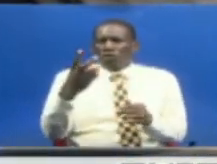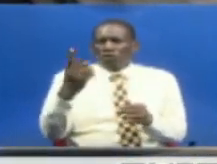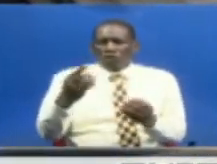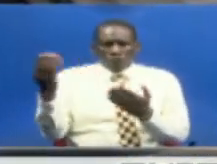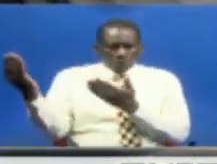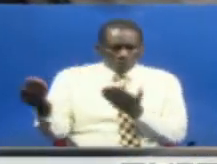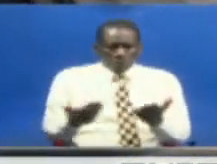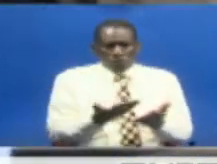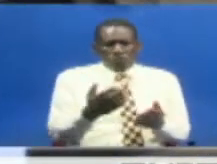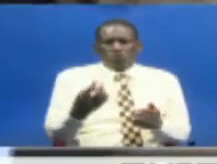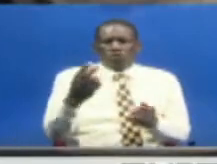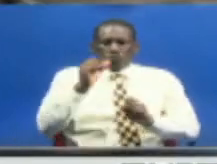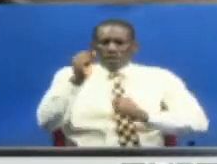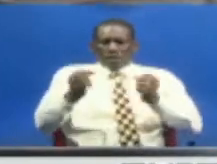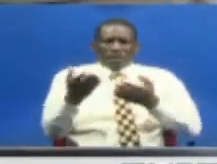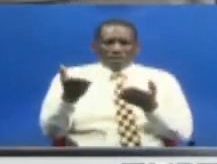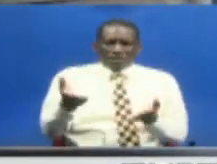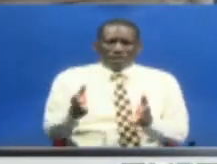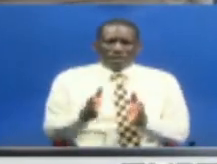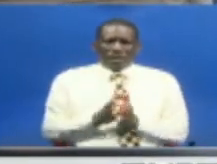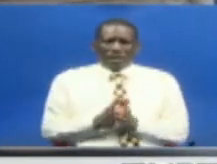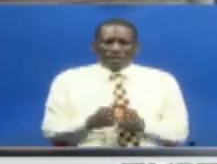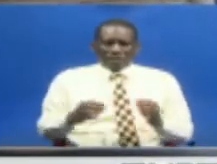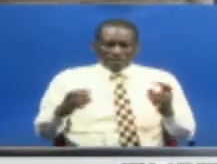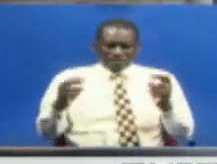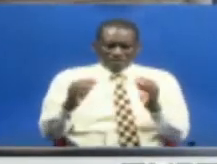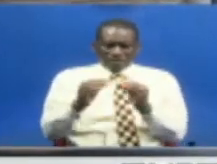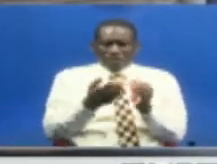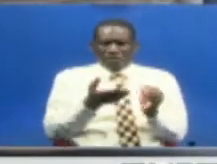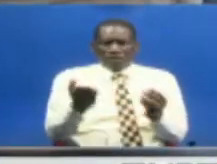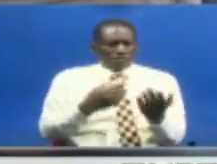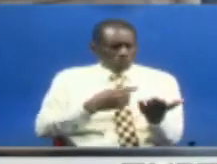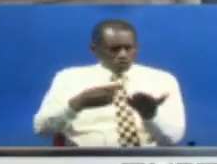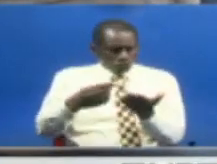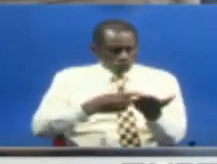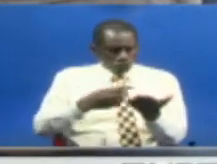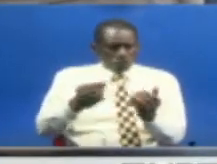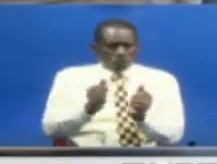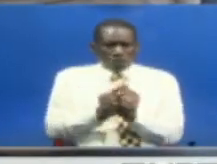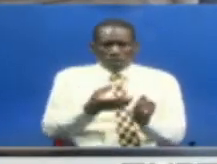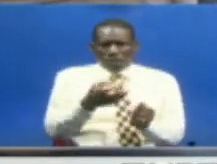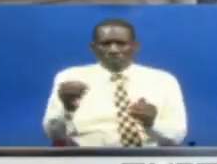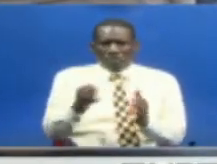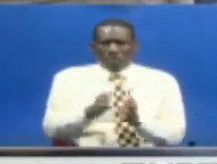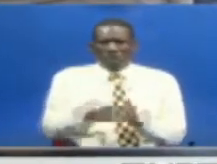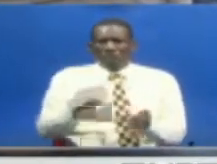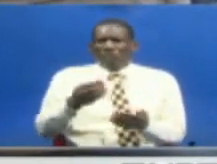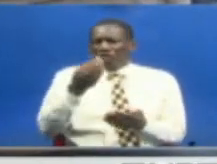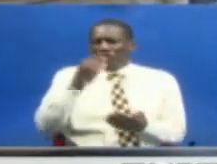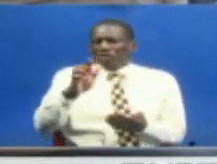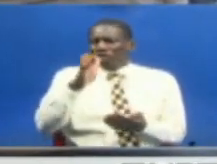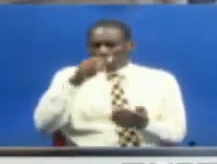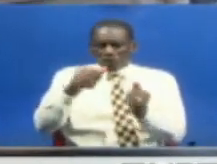Hapa. Na alikuja akakaa na wao, akaongelesha wao, wakakula lunch pamoja, halafu akarudi.